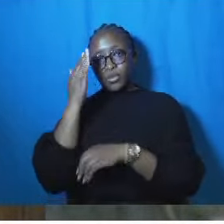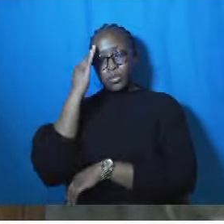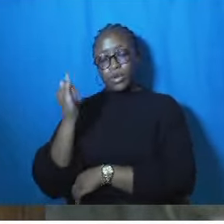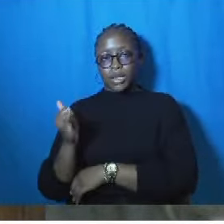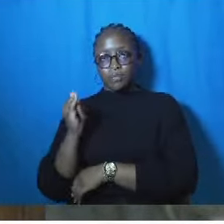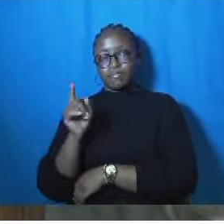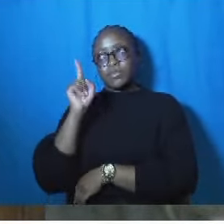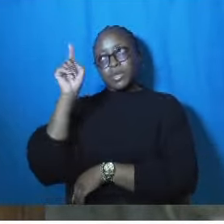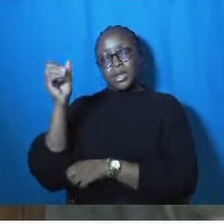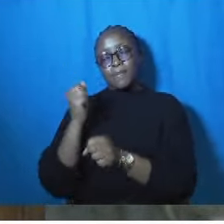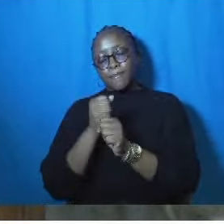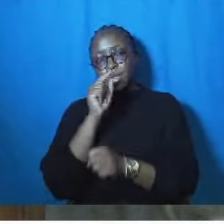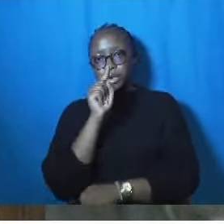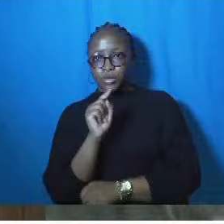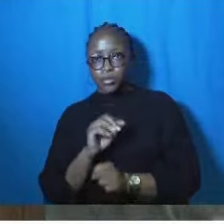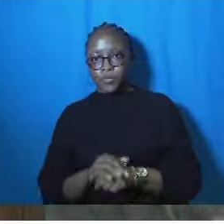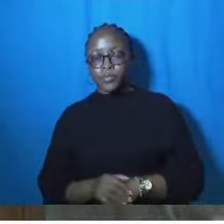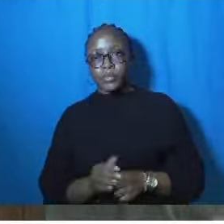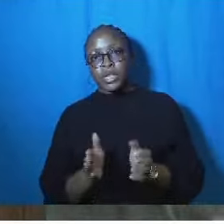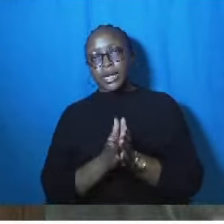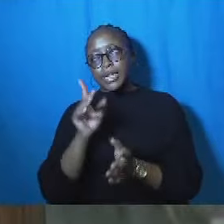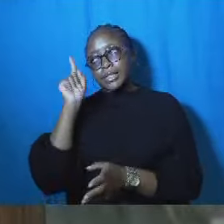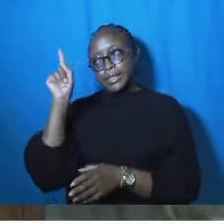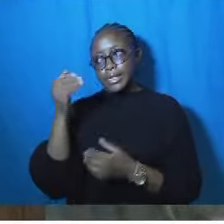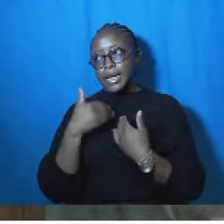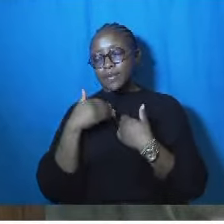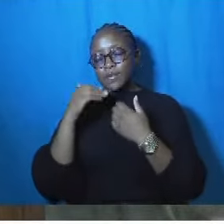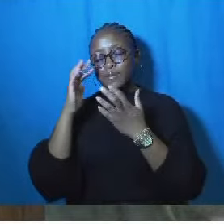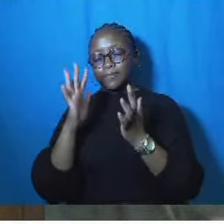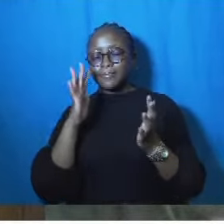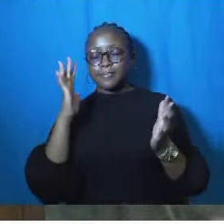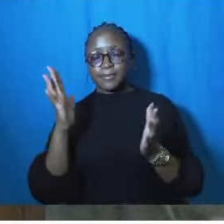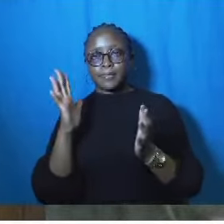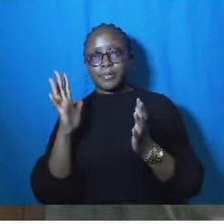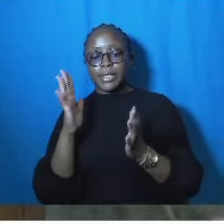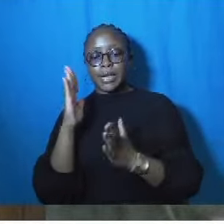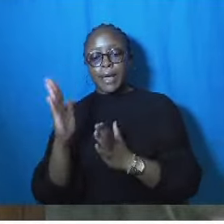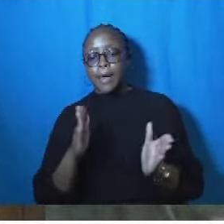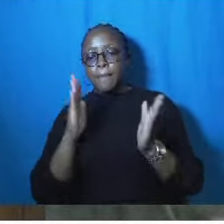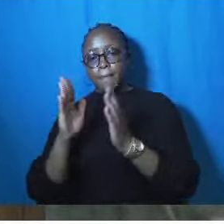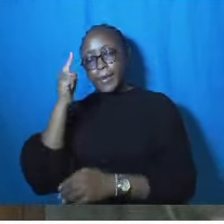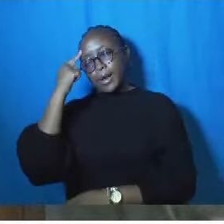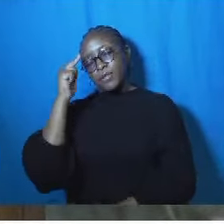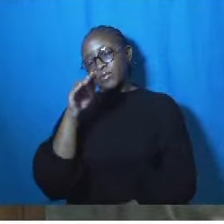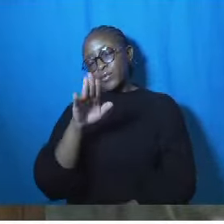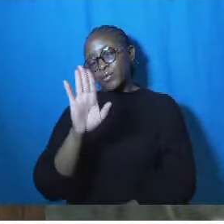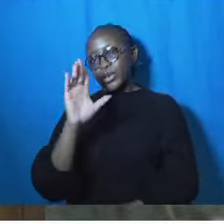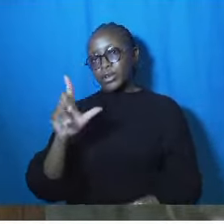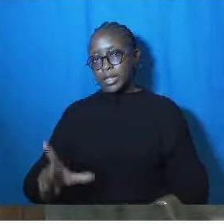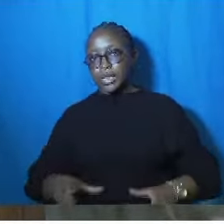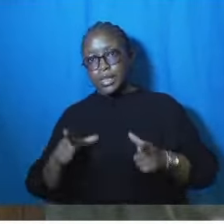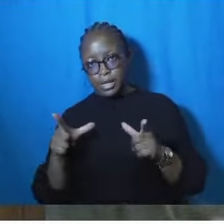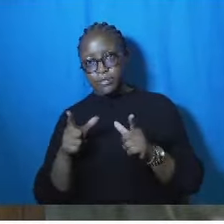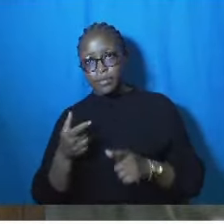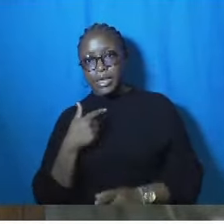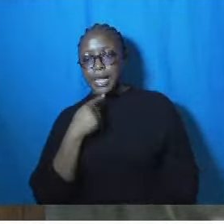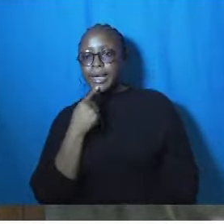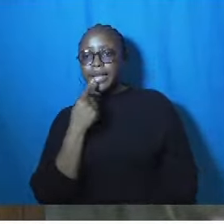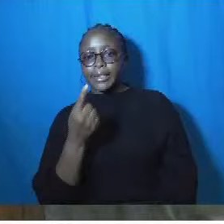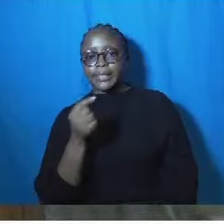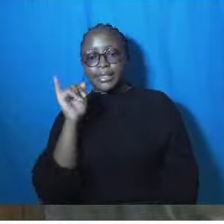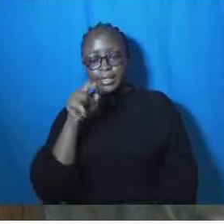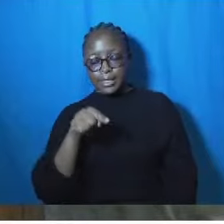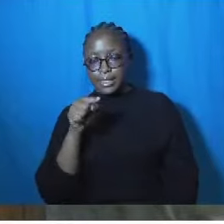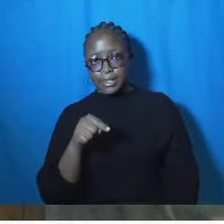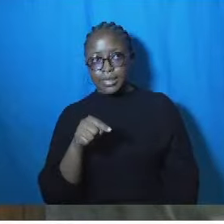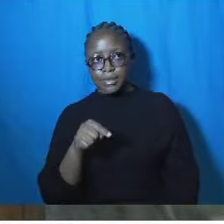And guess what? He has a great plan for your life. And I say this deliberately because I know many people are hurting